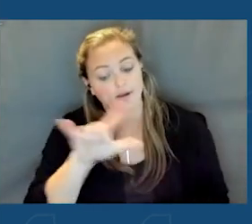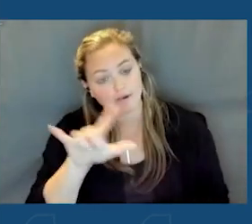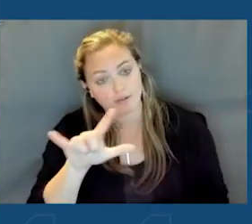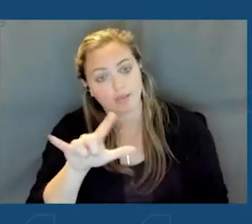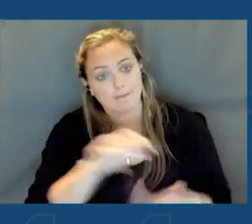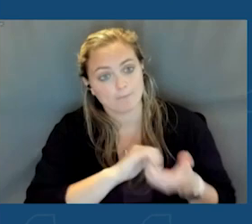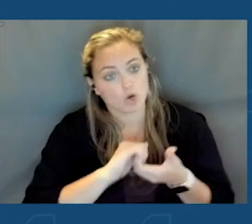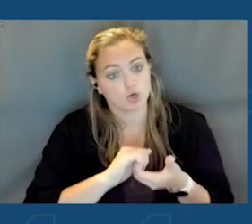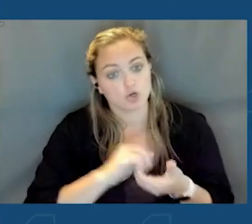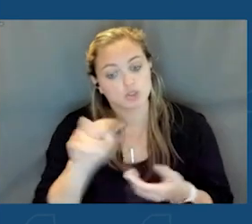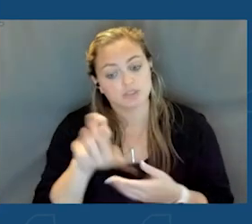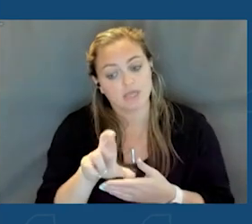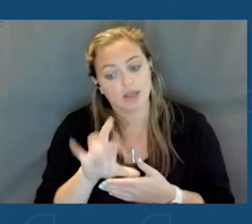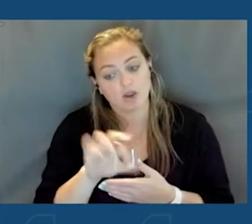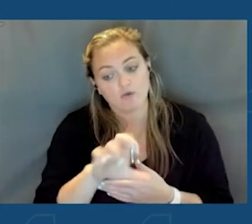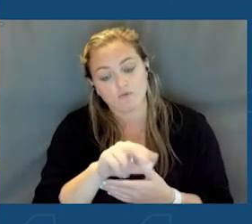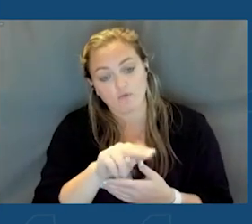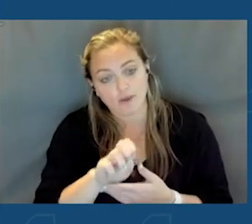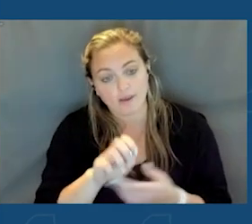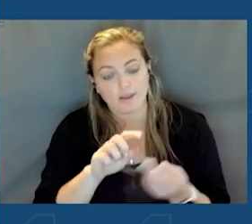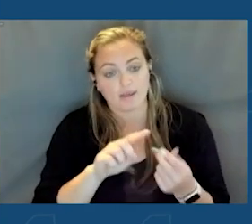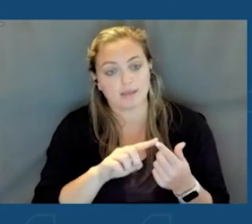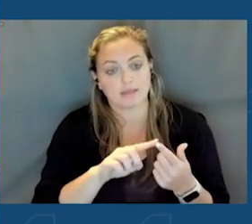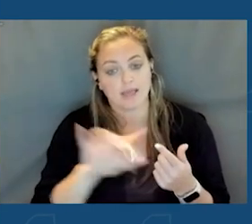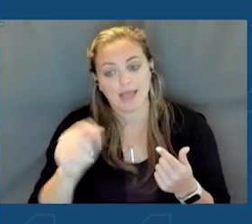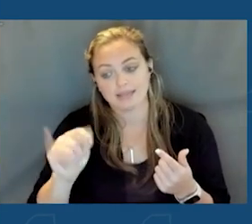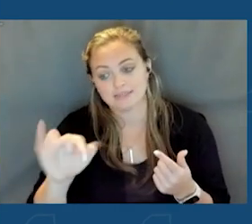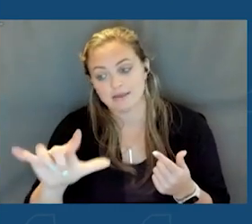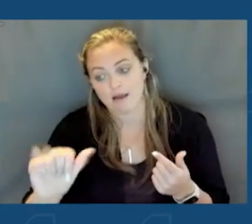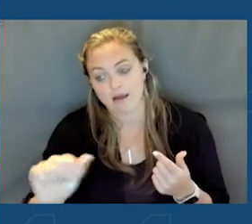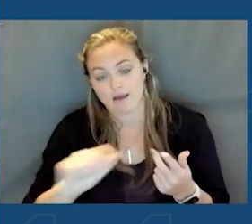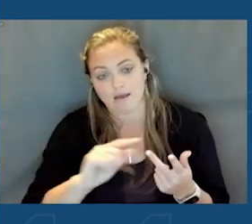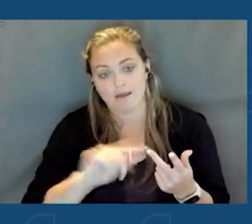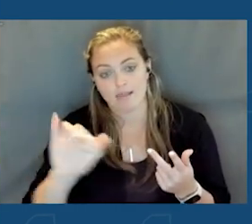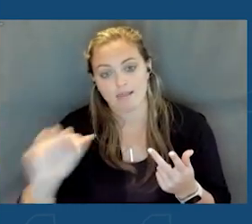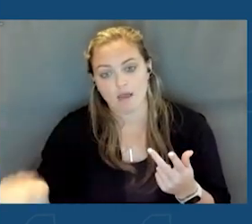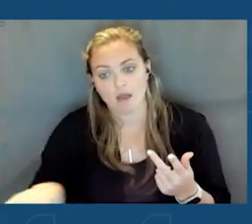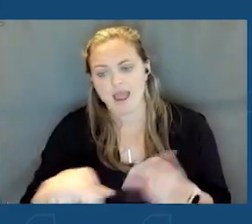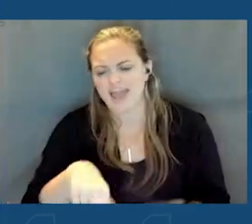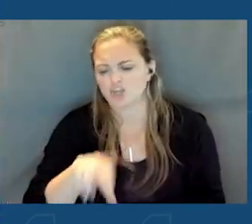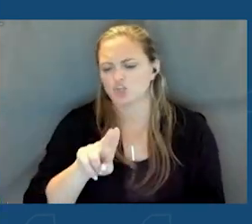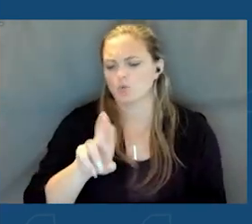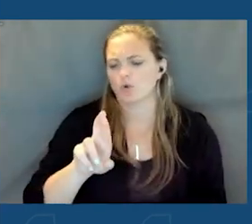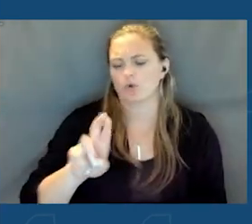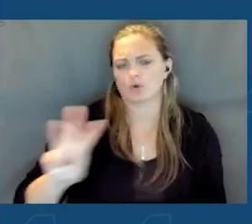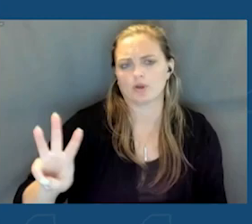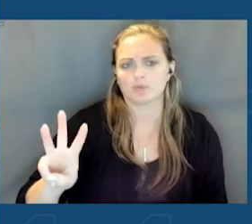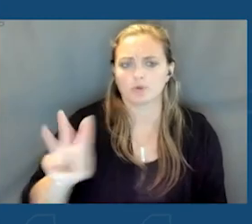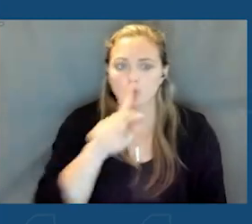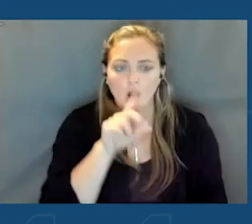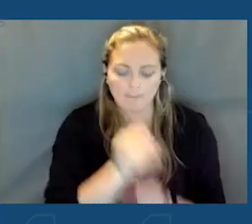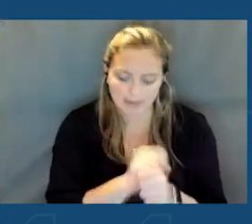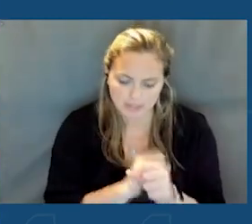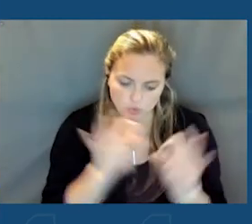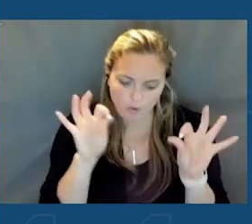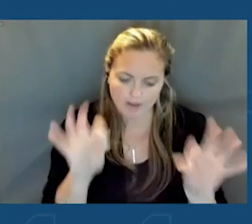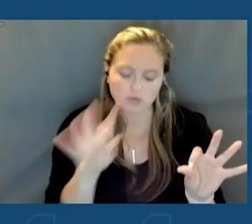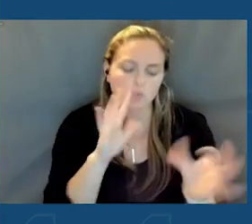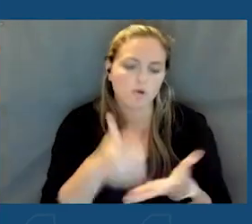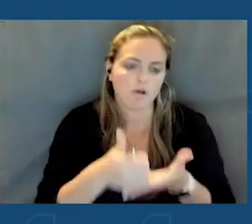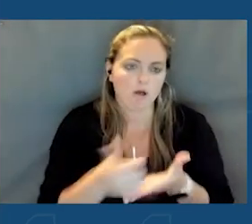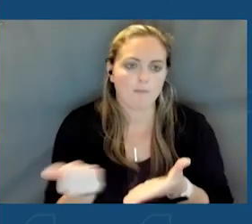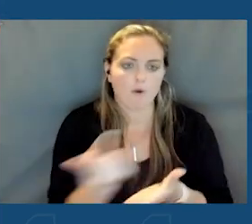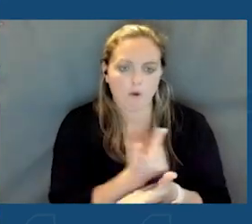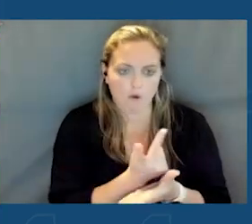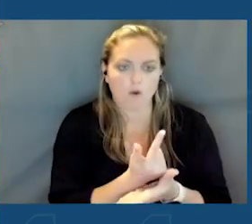KLM, Etihad, and LOT, and our master concessionaire, URW. Your commitment to excellence will help all of us